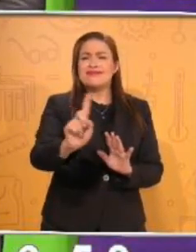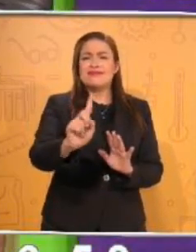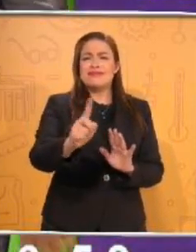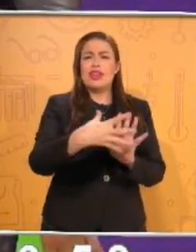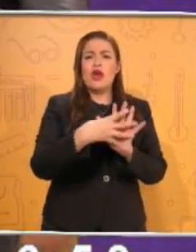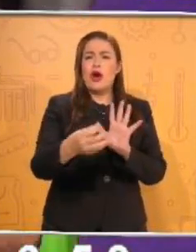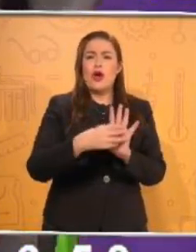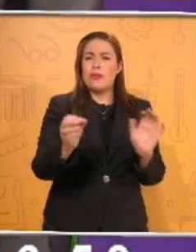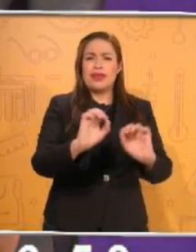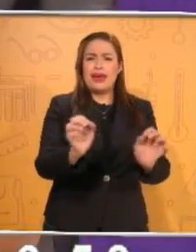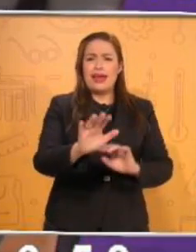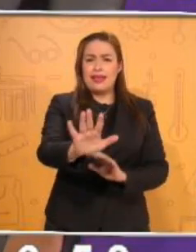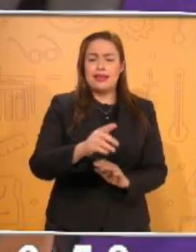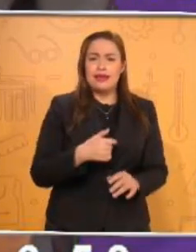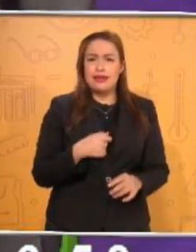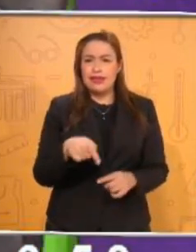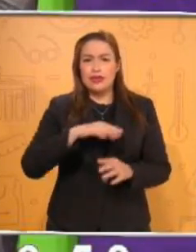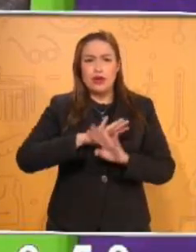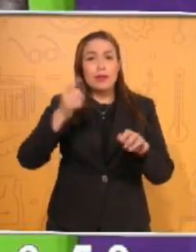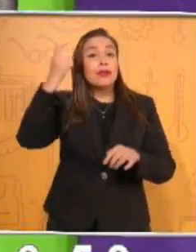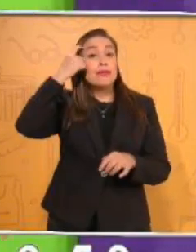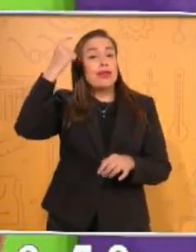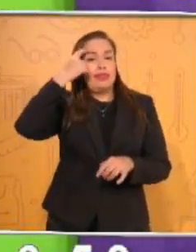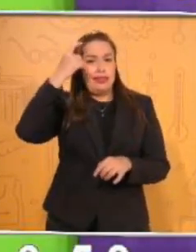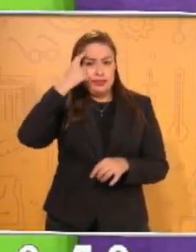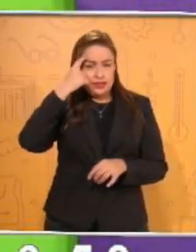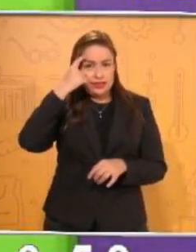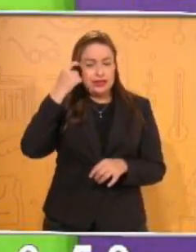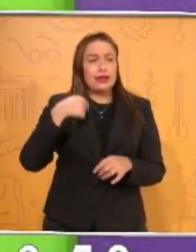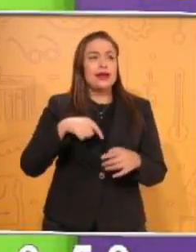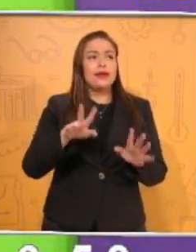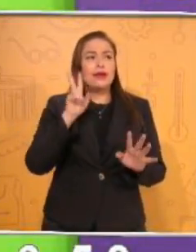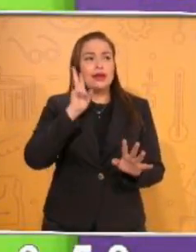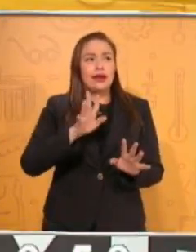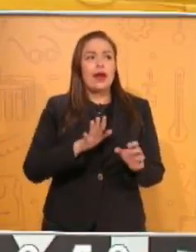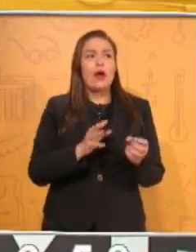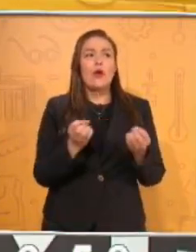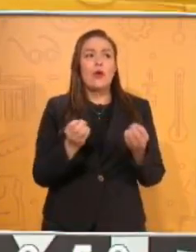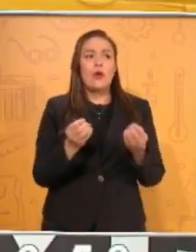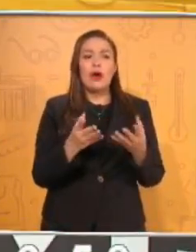just mental. How many slices are in total?